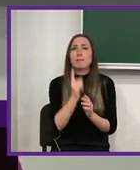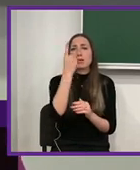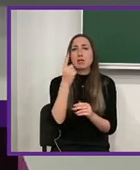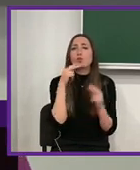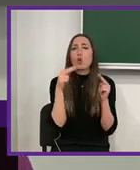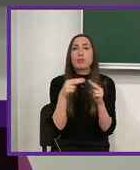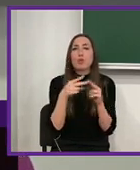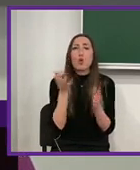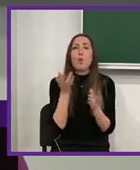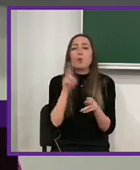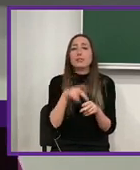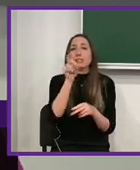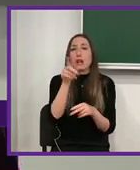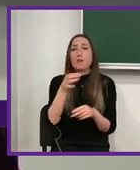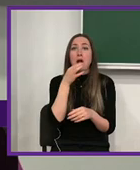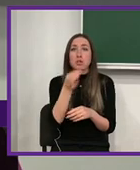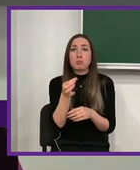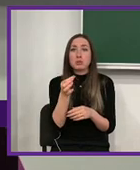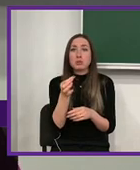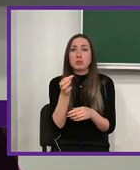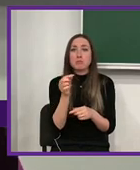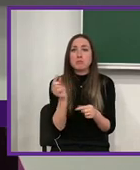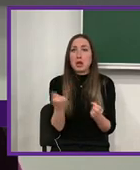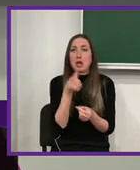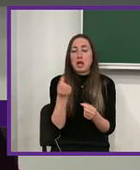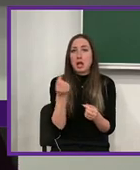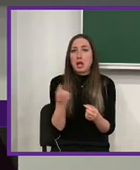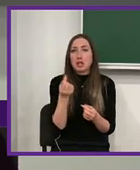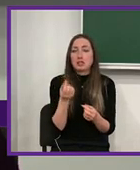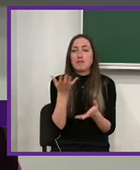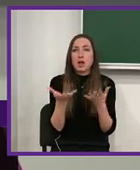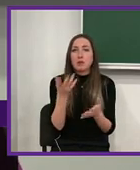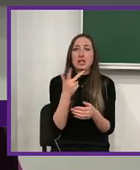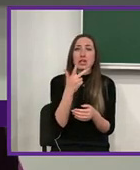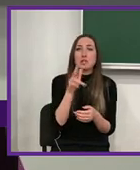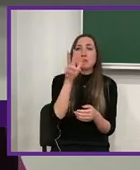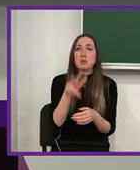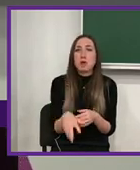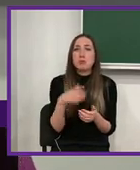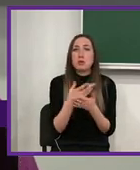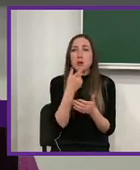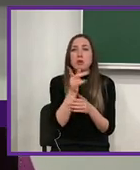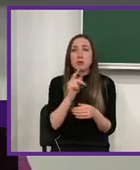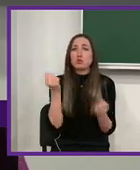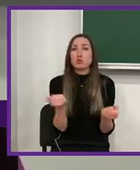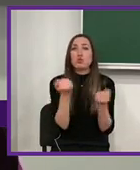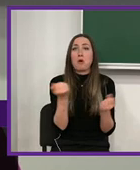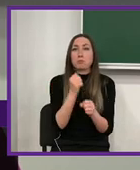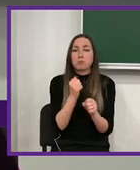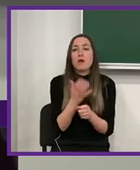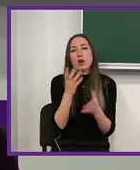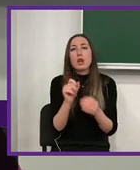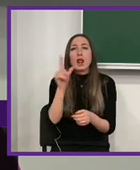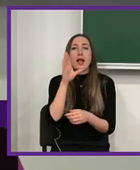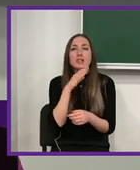like 3 months into their work for you or within your facilities, they are more likely to provide you with an honest answer, particularly if they have